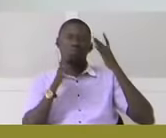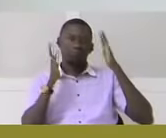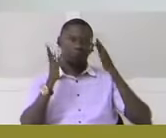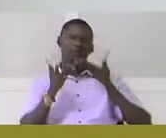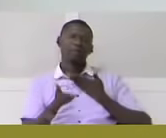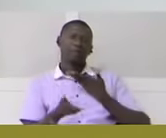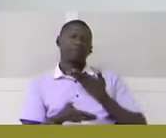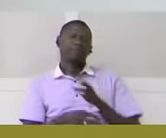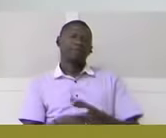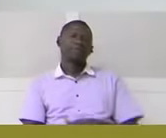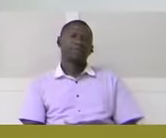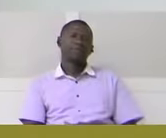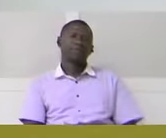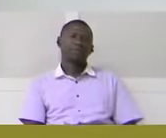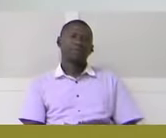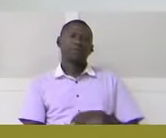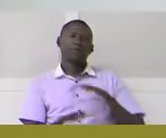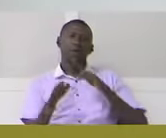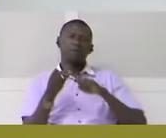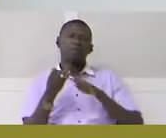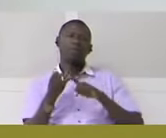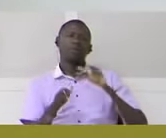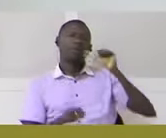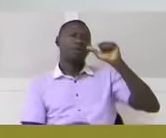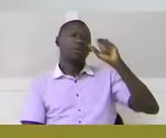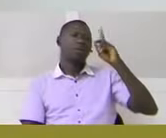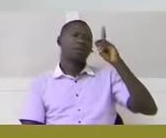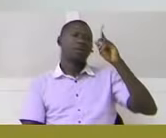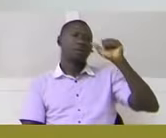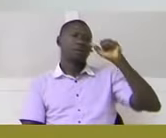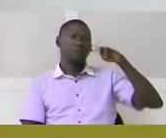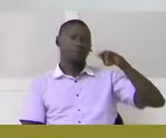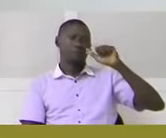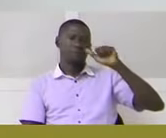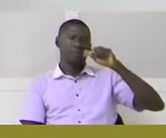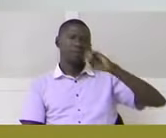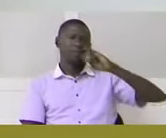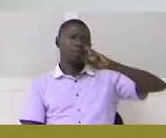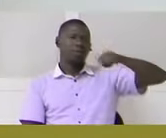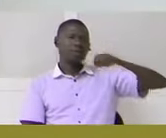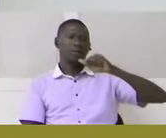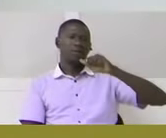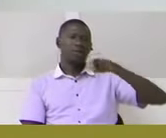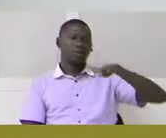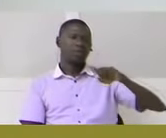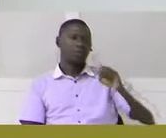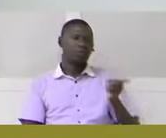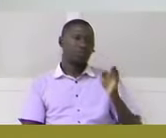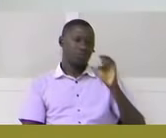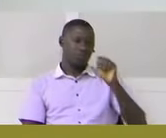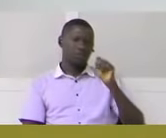For Adama Jany, but Adama Janta was her leg.